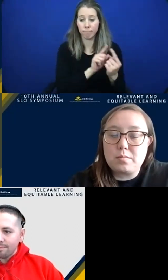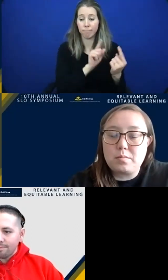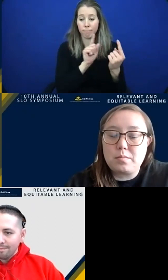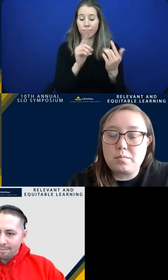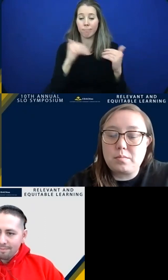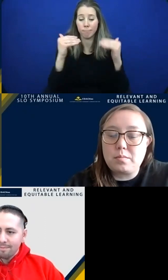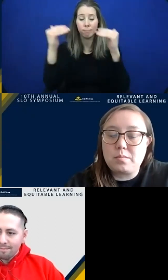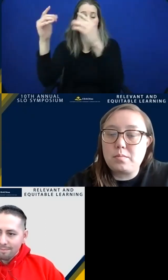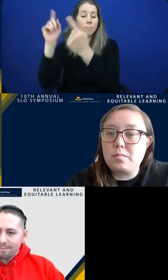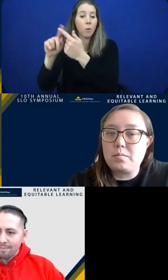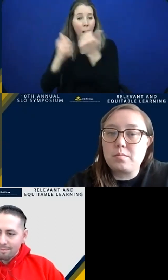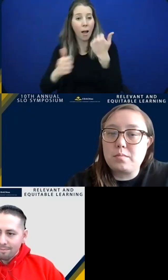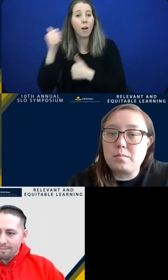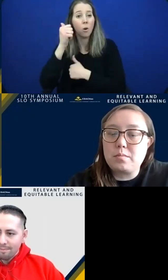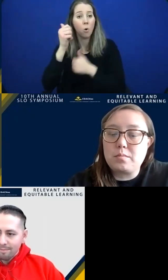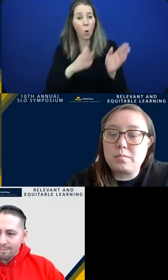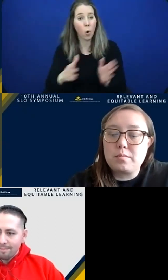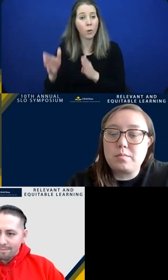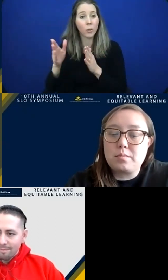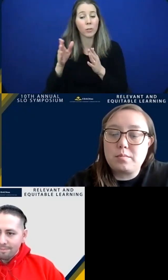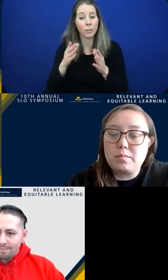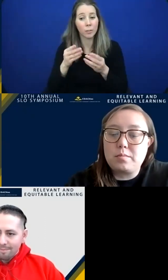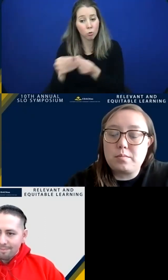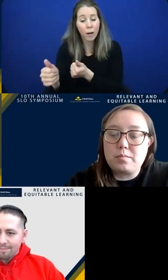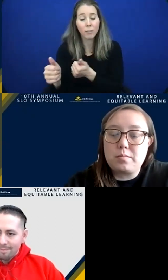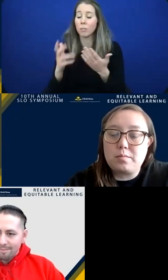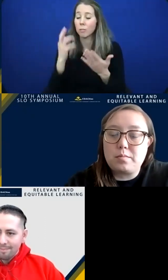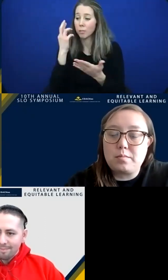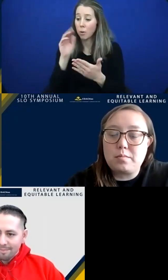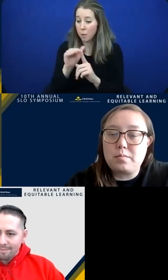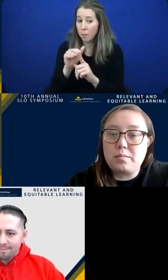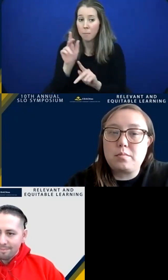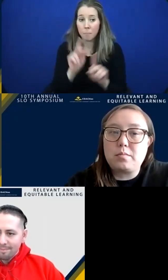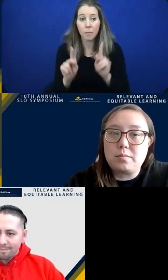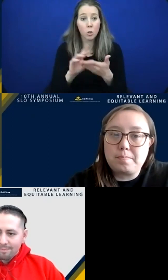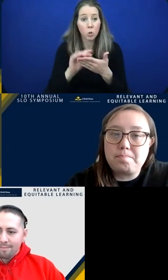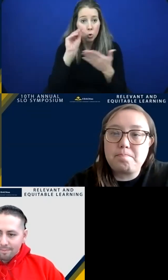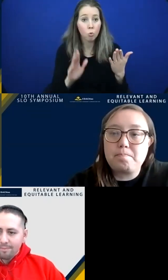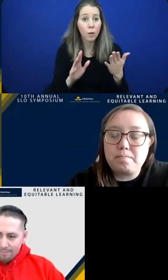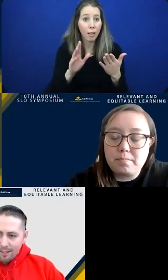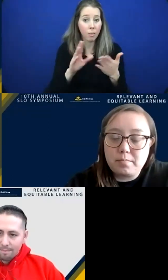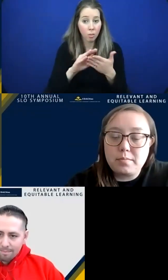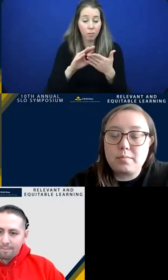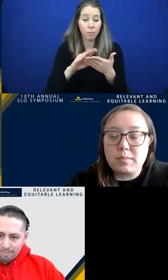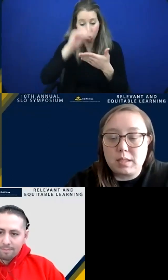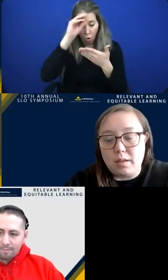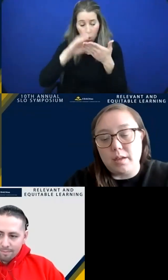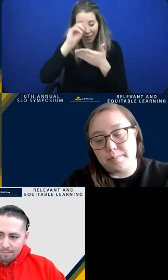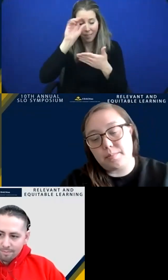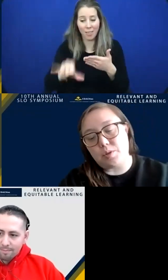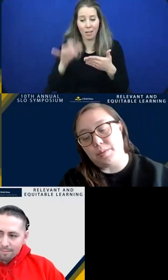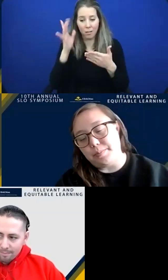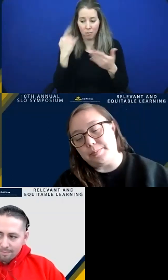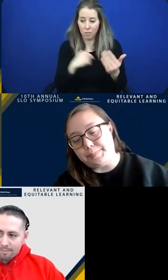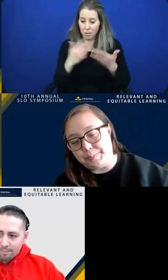strategies and priorities to remind the president and the provost that student learning is why we're here. Mm. We are